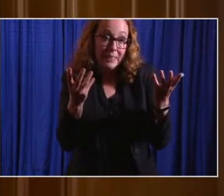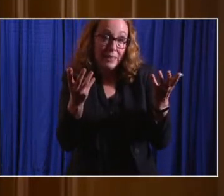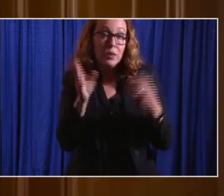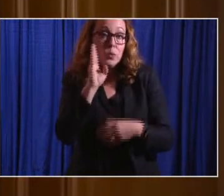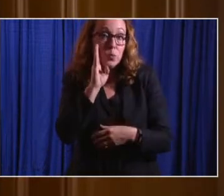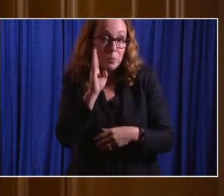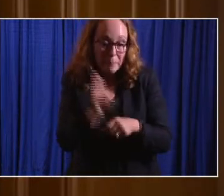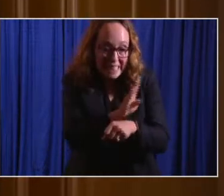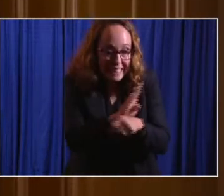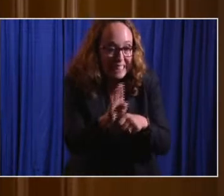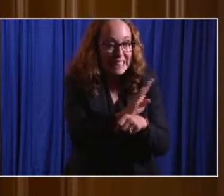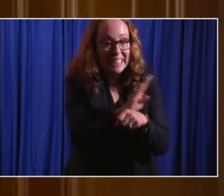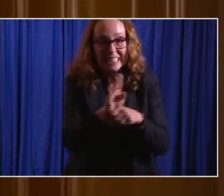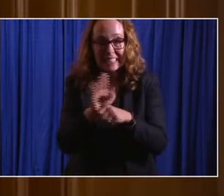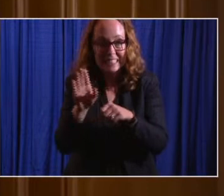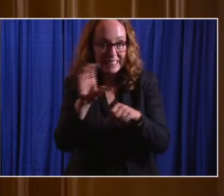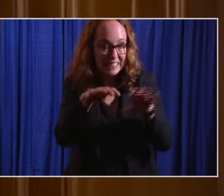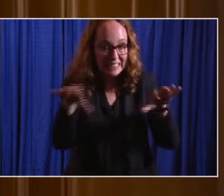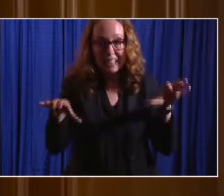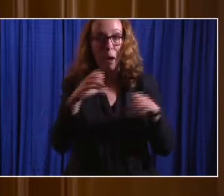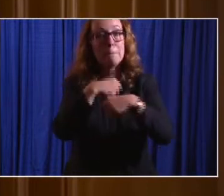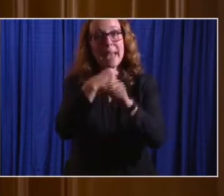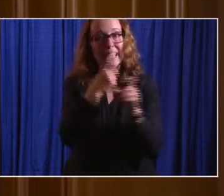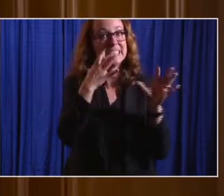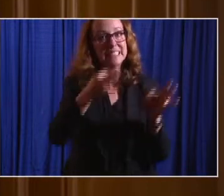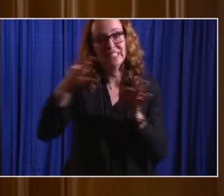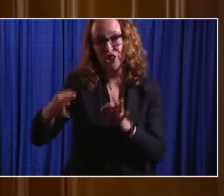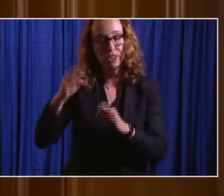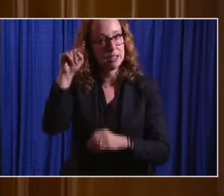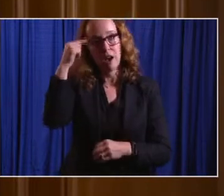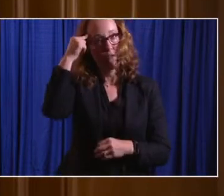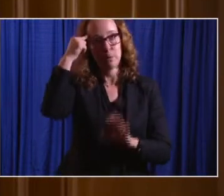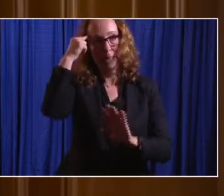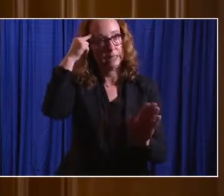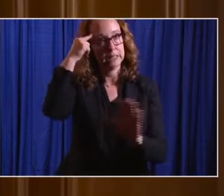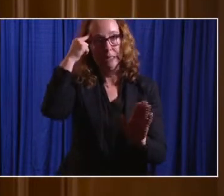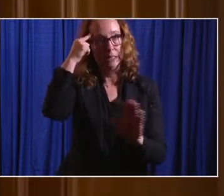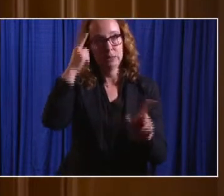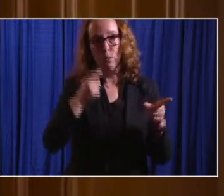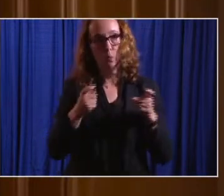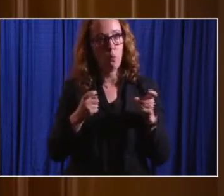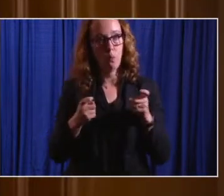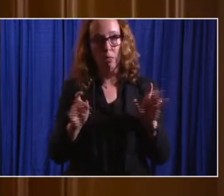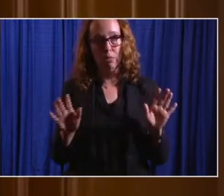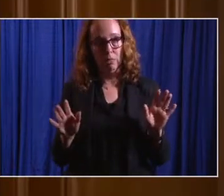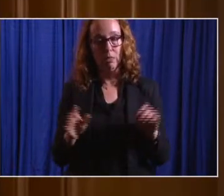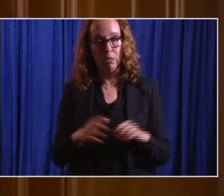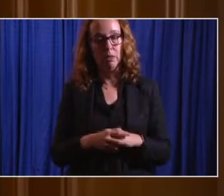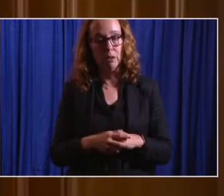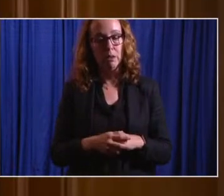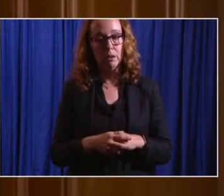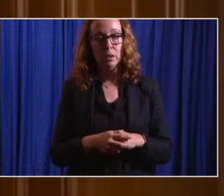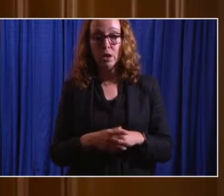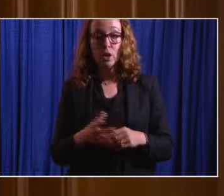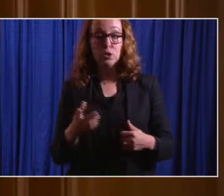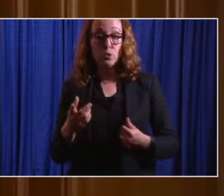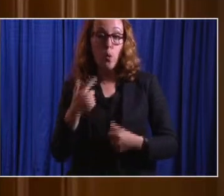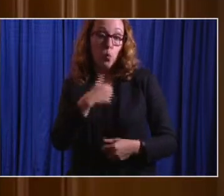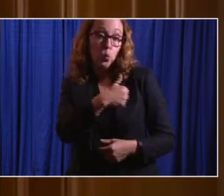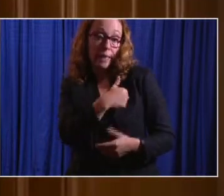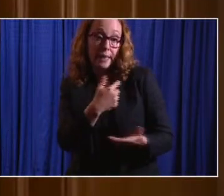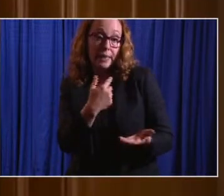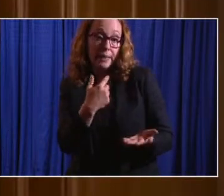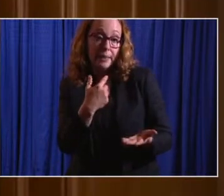try to do is not have health orders that are holding people back from things